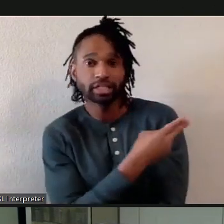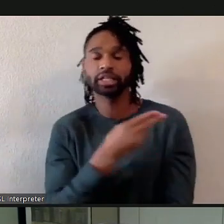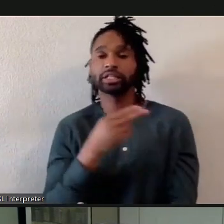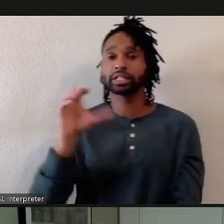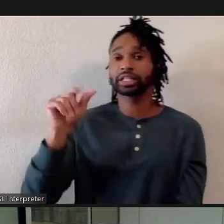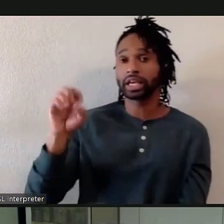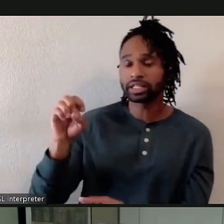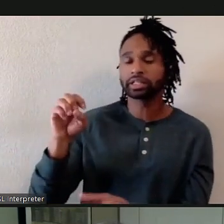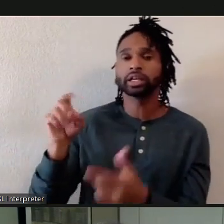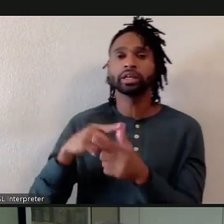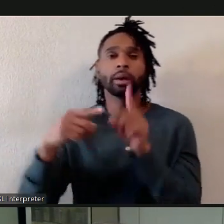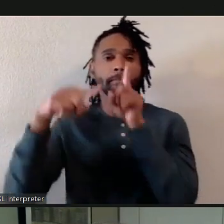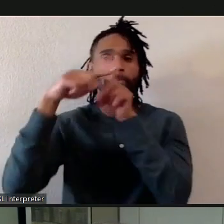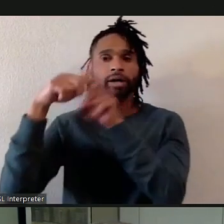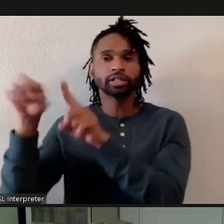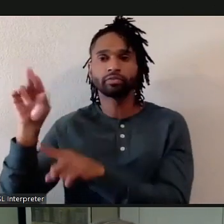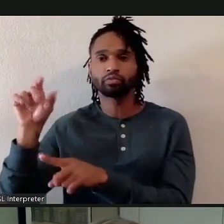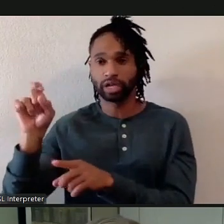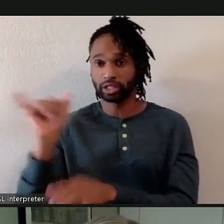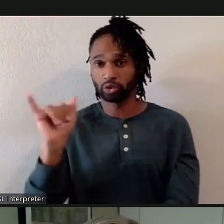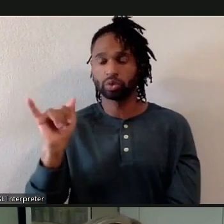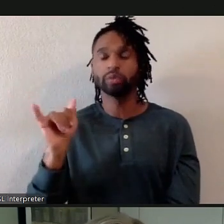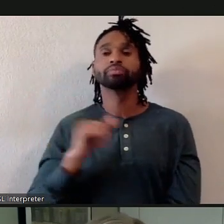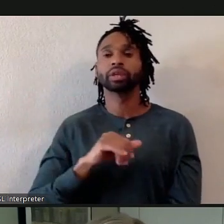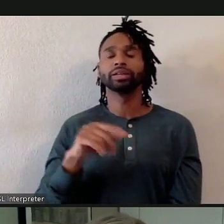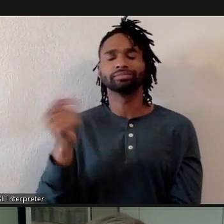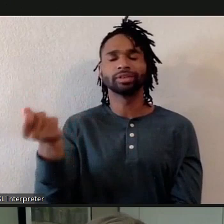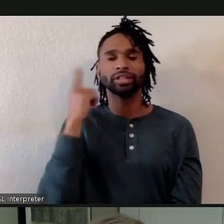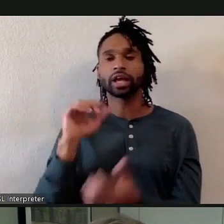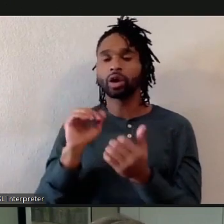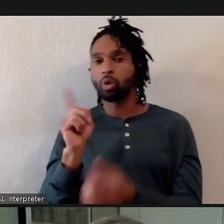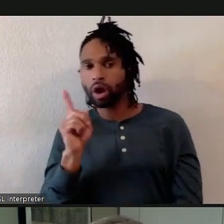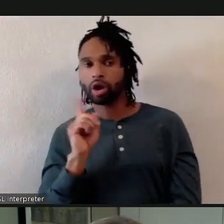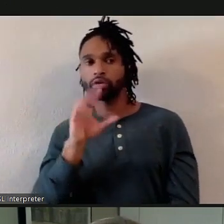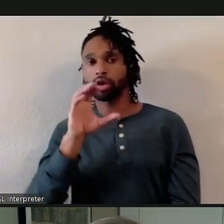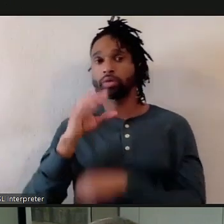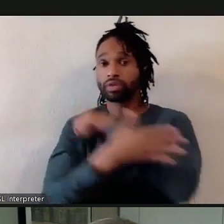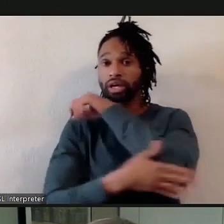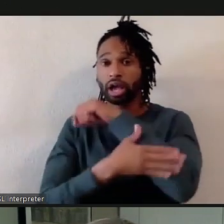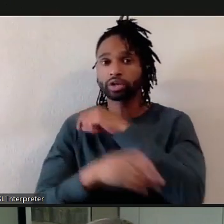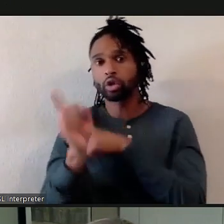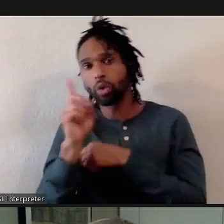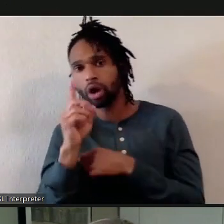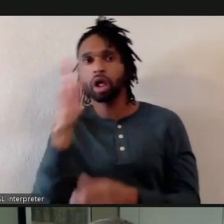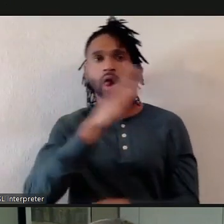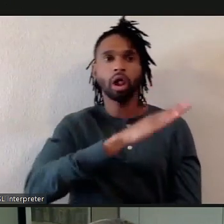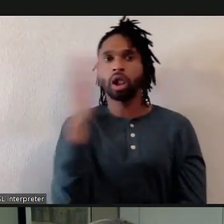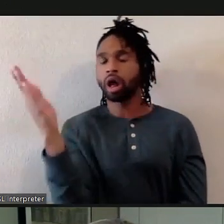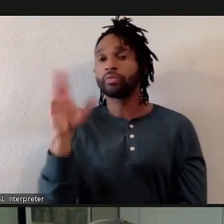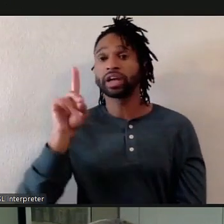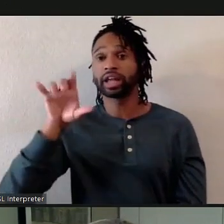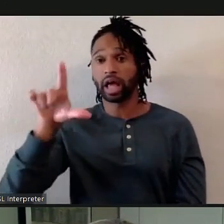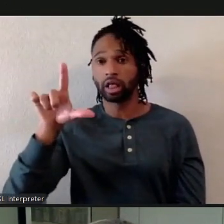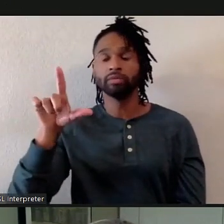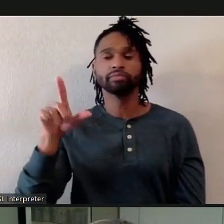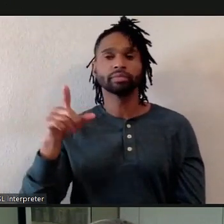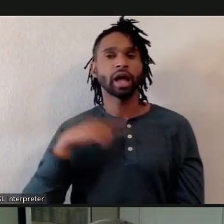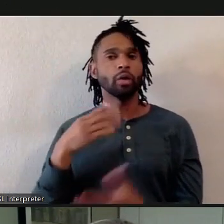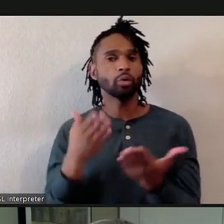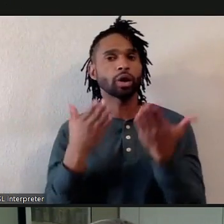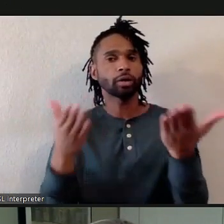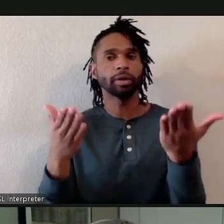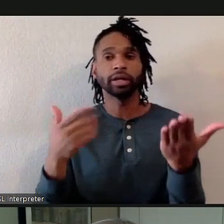and positivity rates, and to understand where each of our counties are on the dial. I would recommend each of us understand